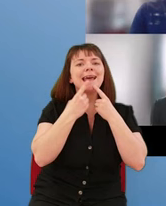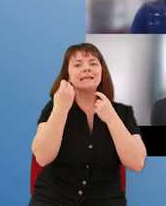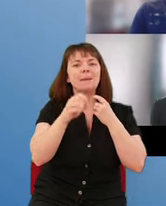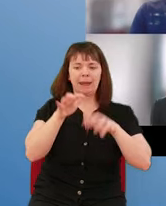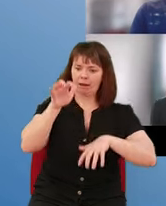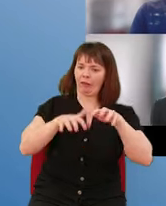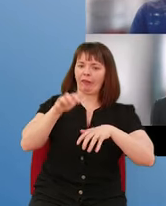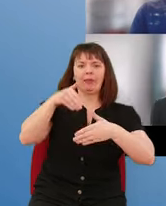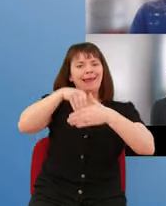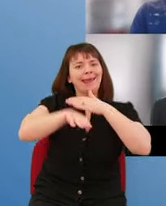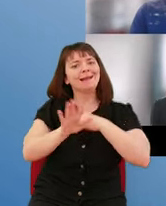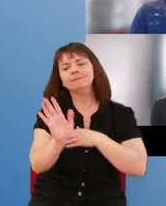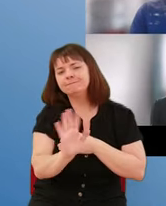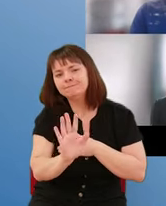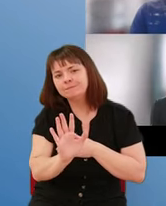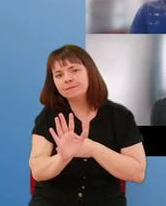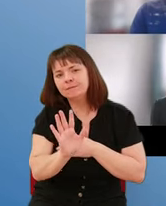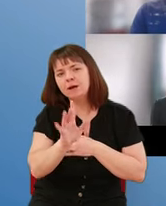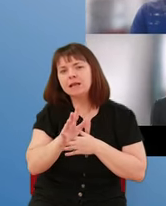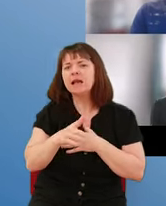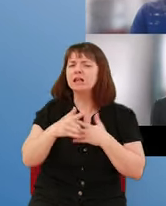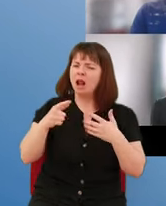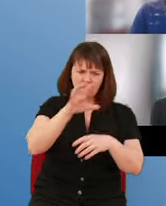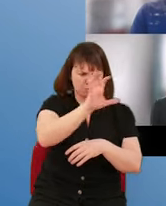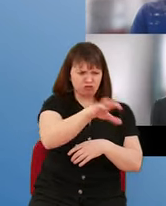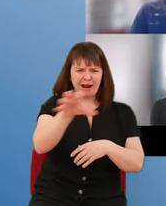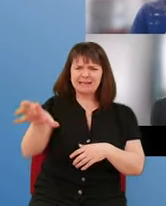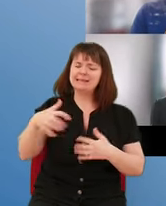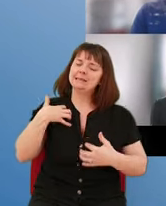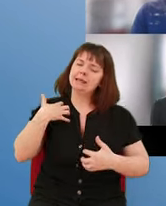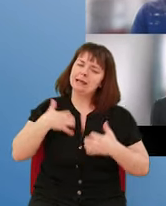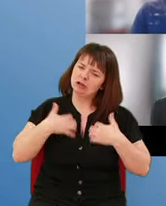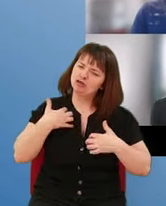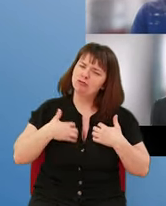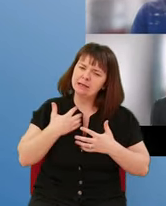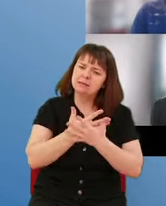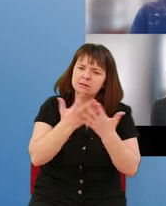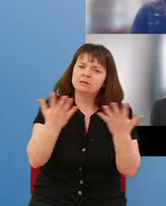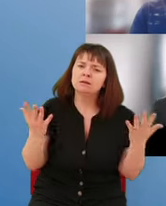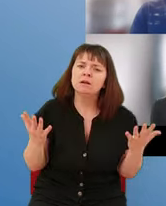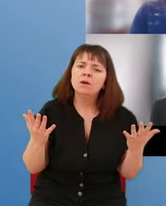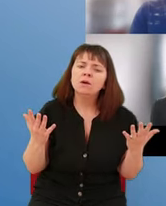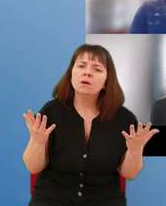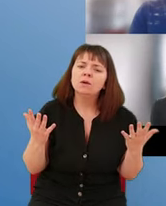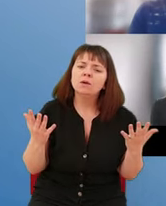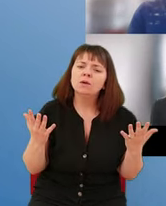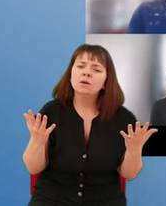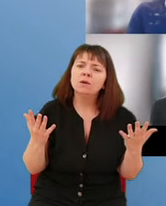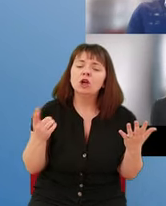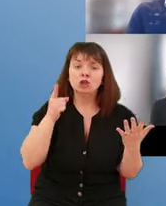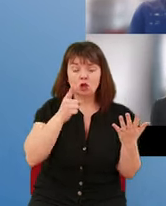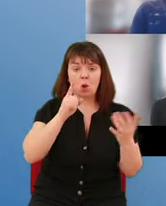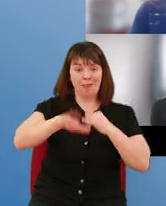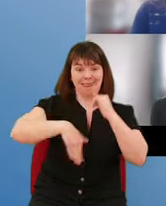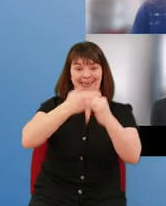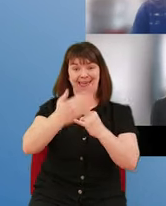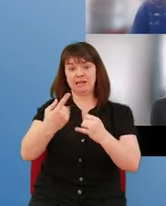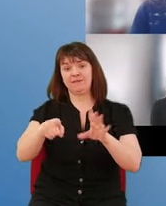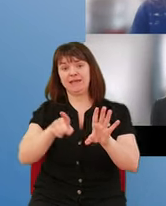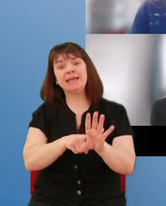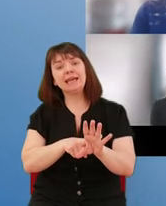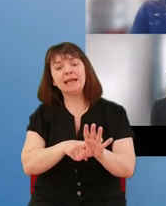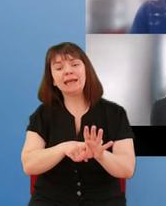incentivized. So coming to the end of the year, they will be wanting to close that. So we are likely to see a percentage of improvement that is